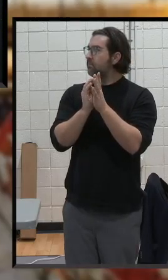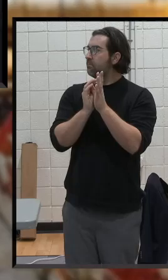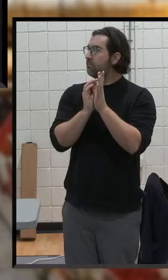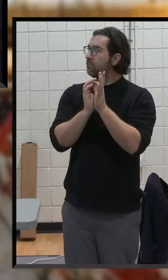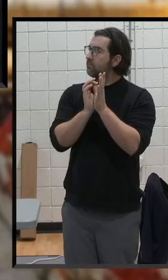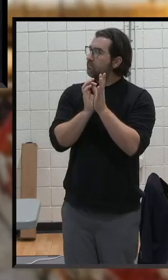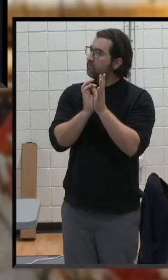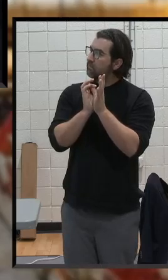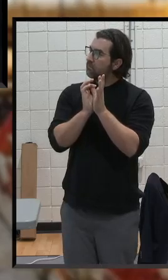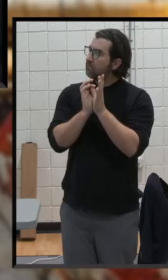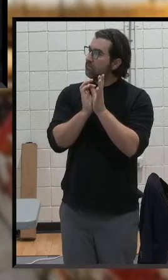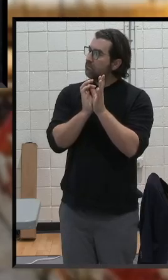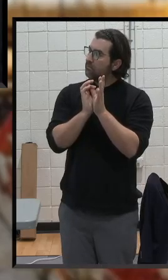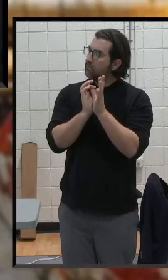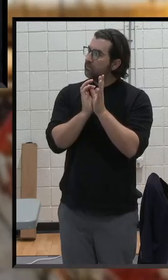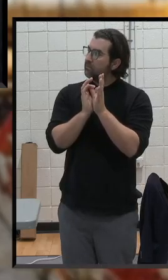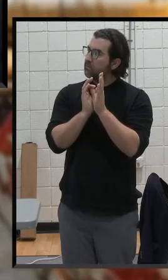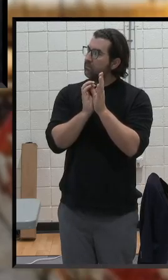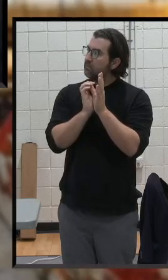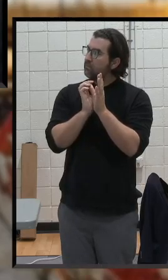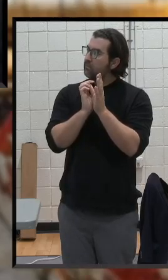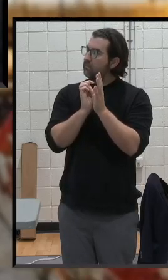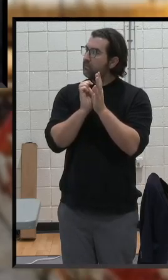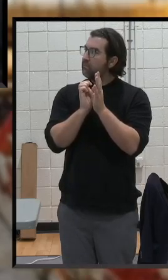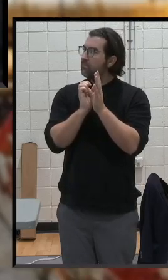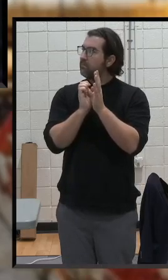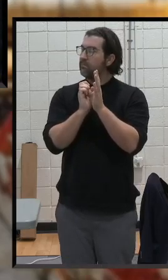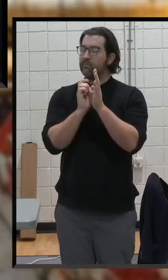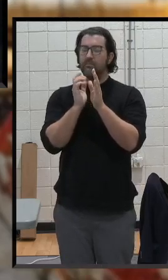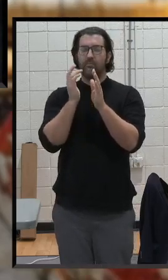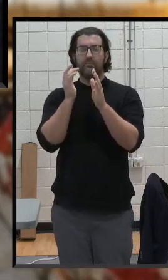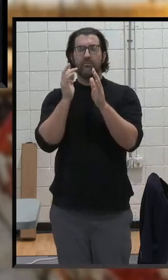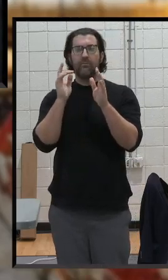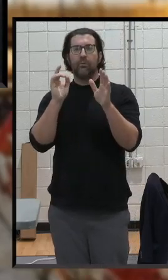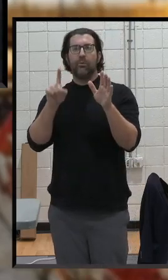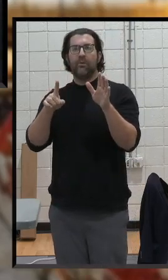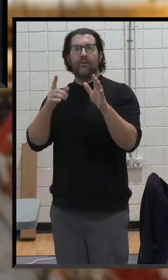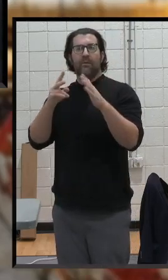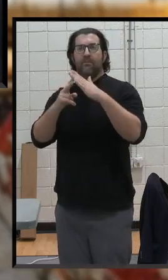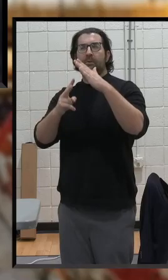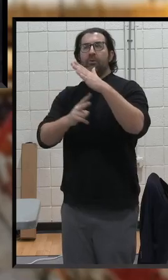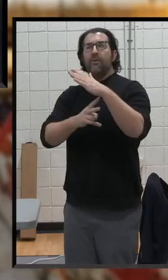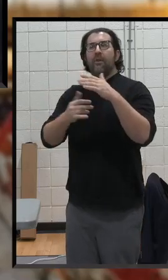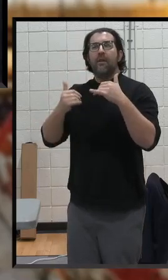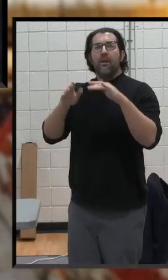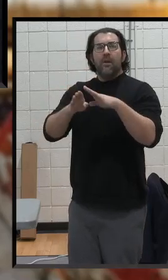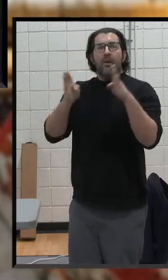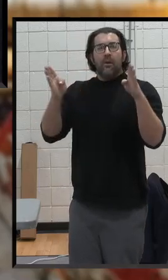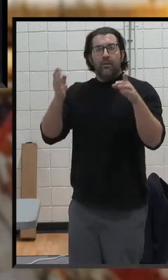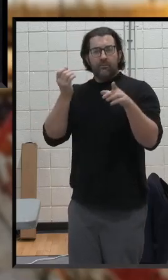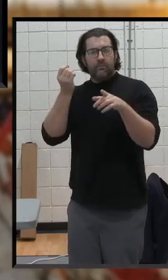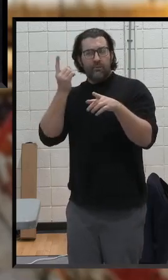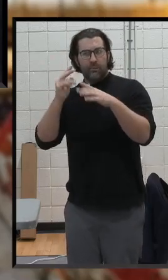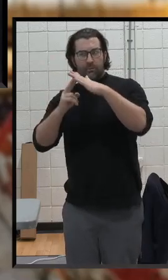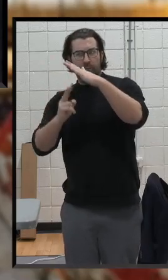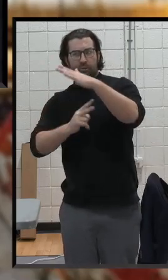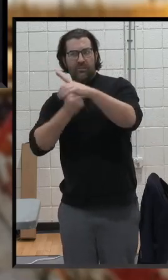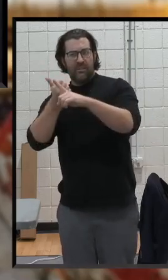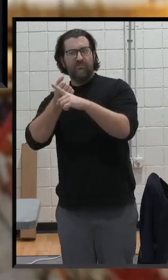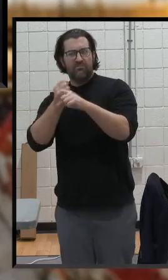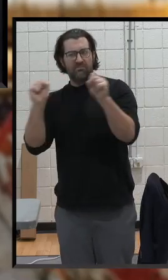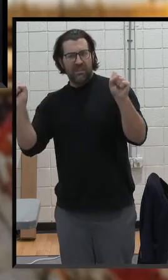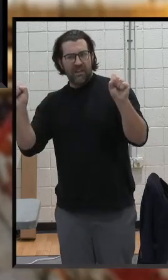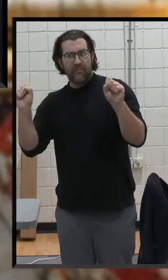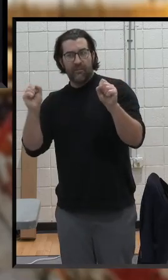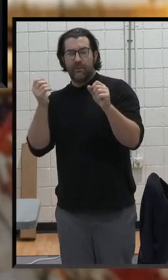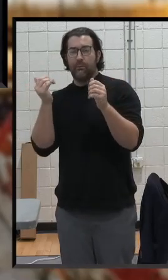Yeah, so the question is why the bridge is still open? Yeah. The bridge is safe. So the bridge is